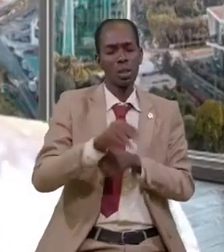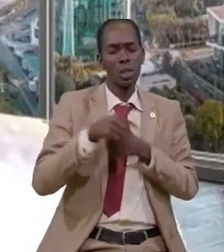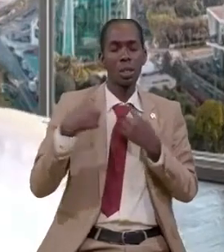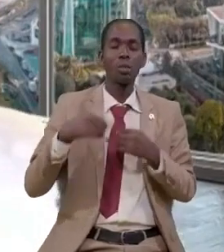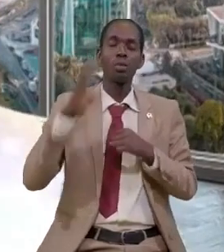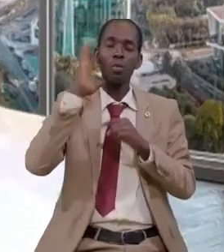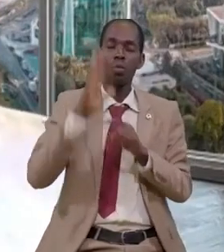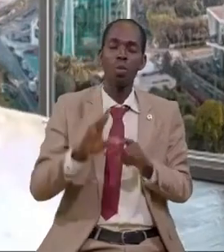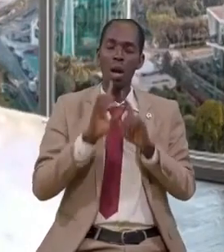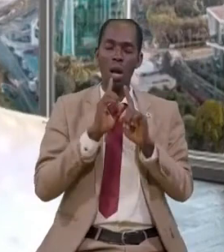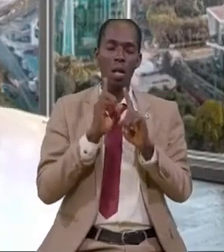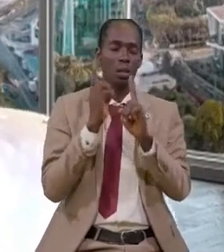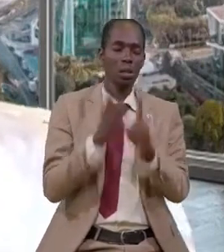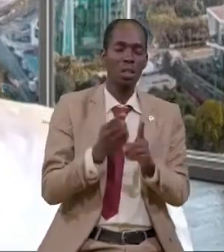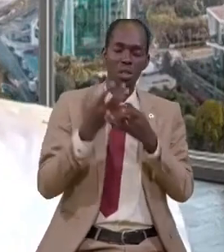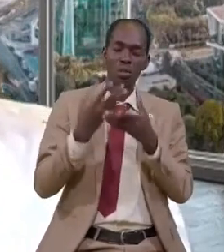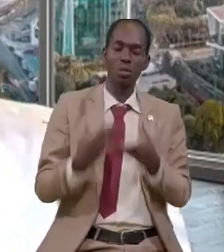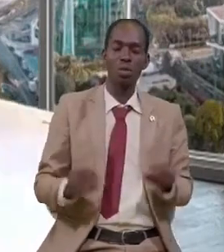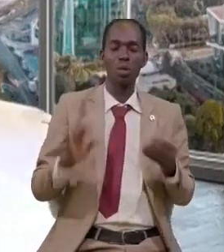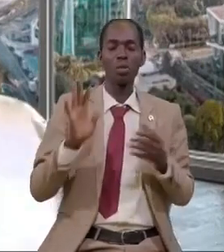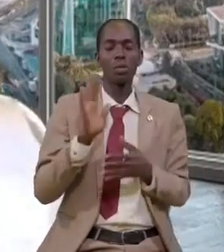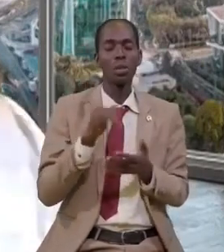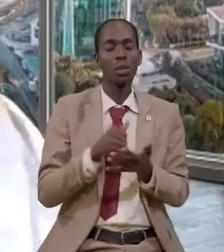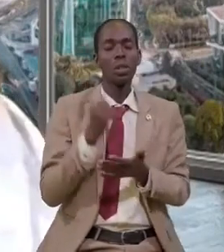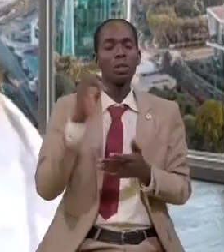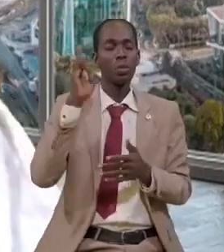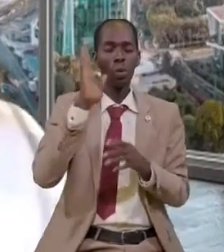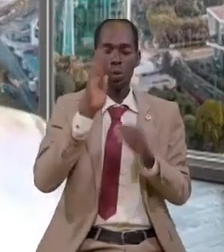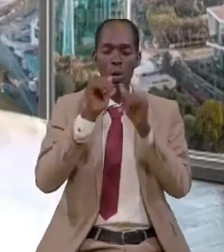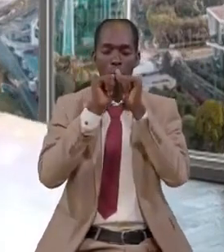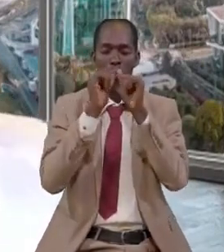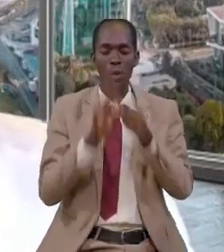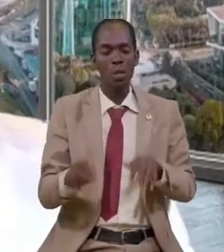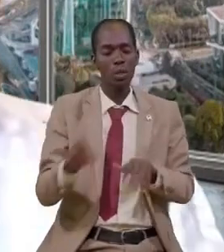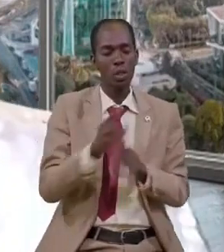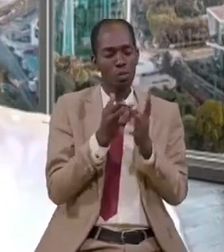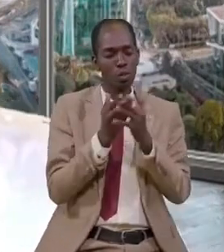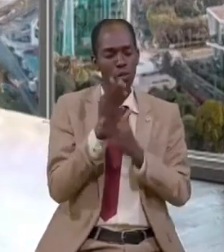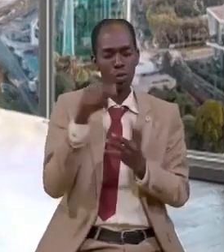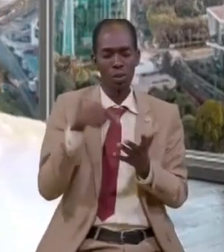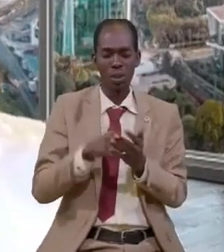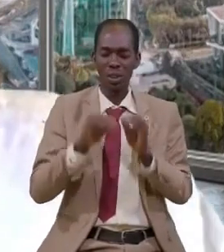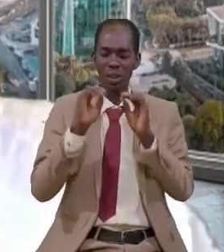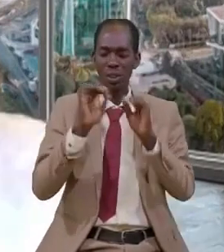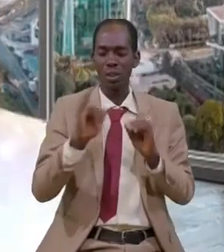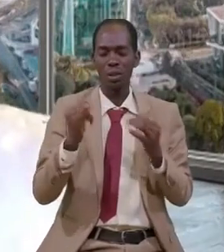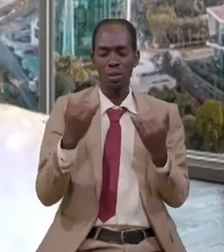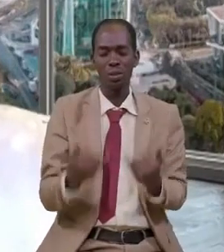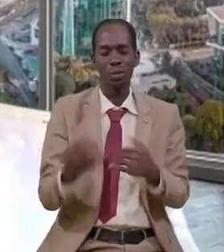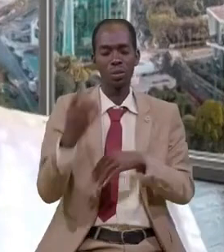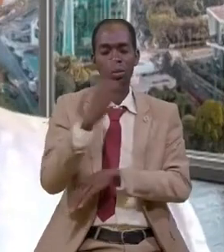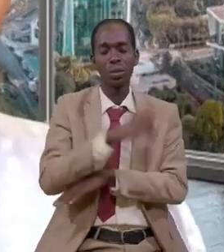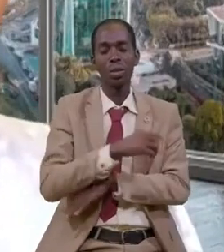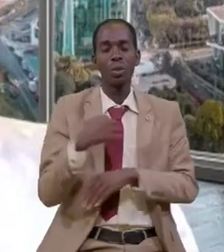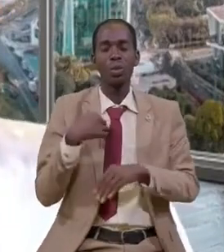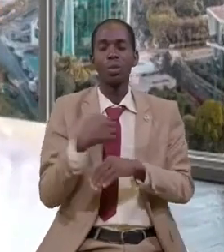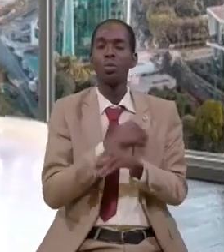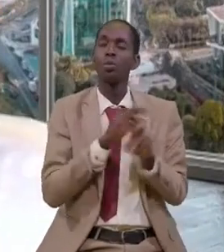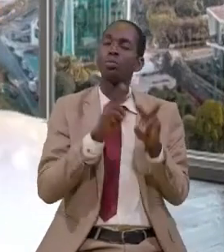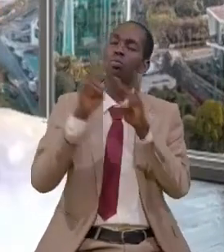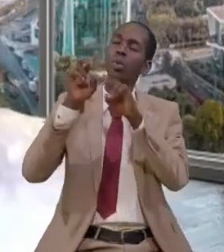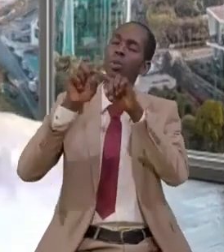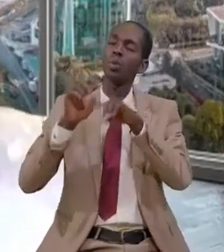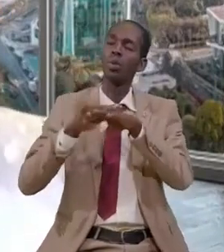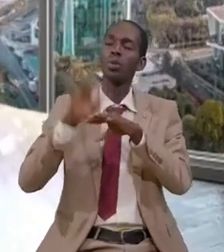questions, and oh Lord, you will bless them, oh God, through this ministration today. Father, we look up to you and we thank you so much because